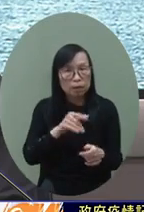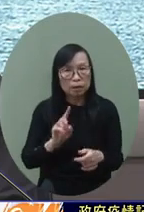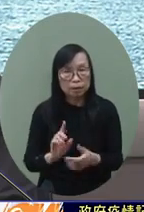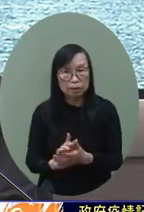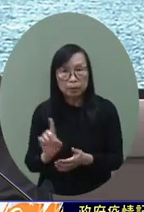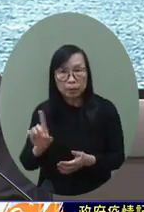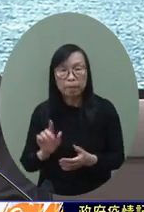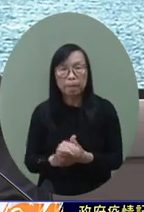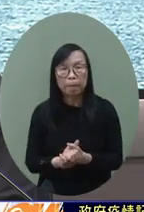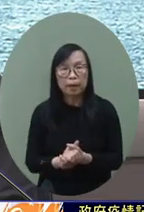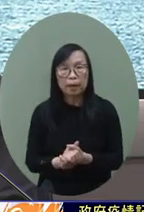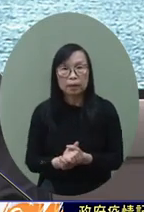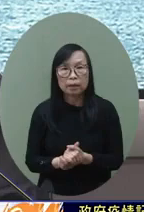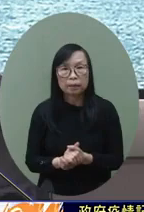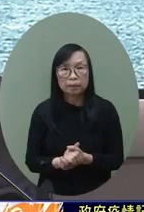very closely.